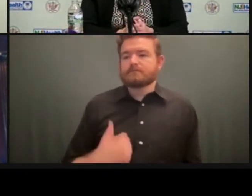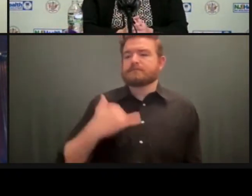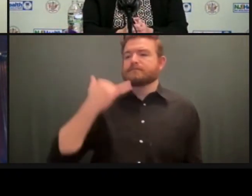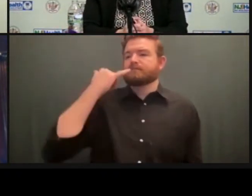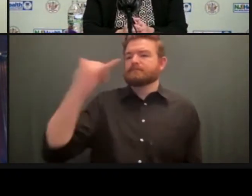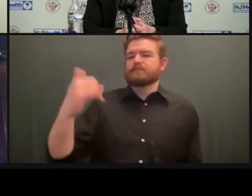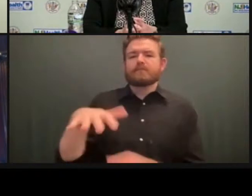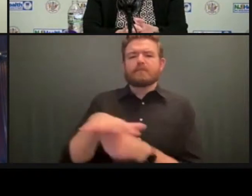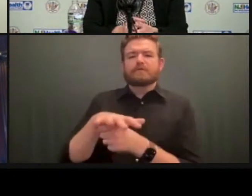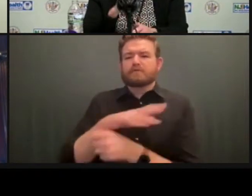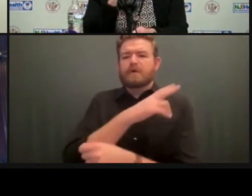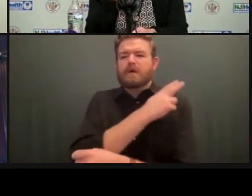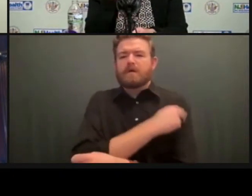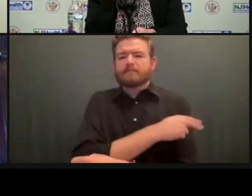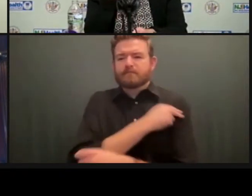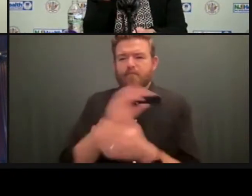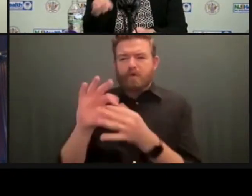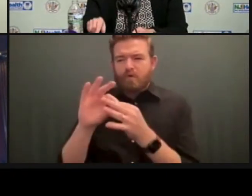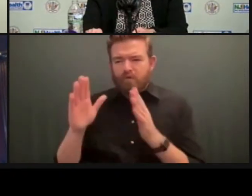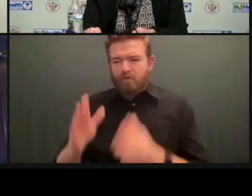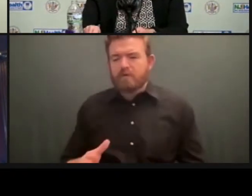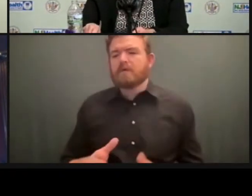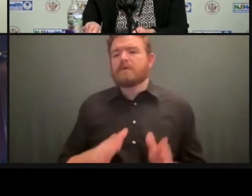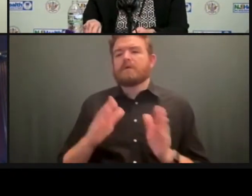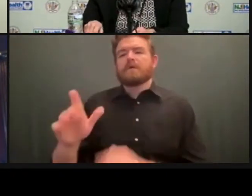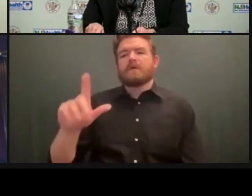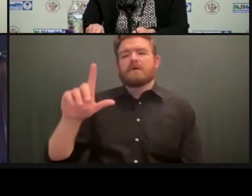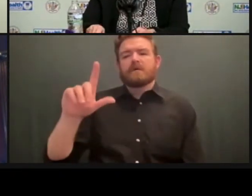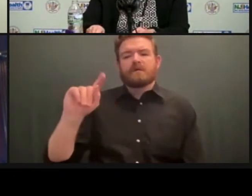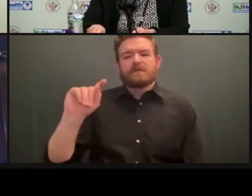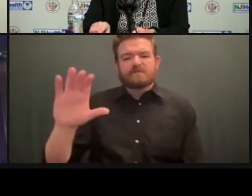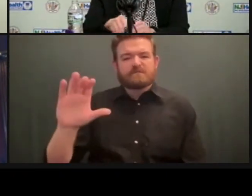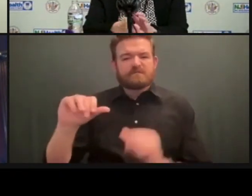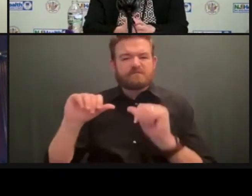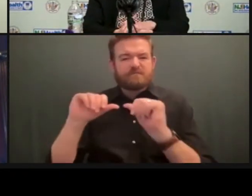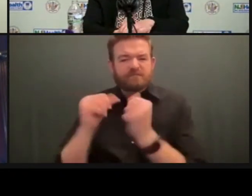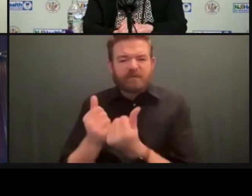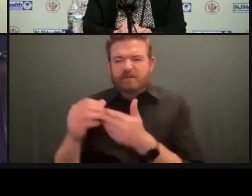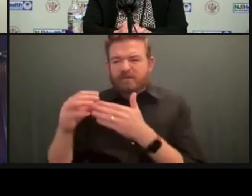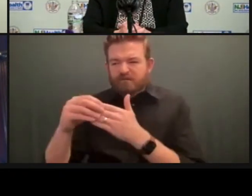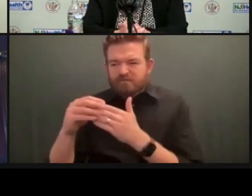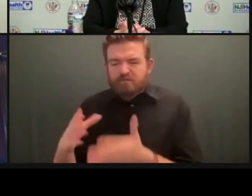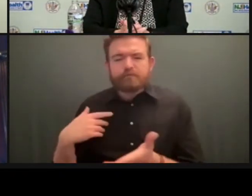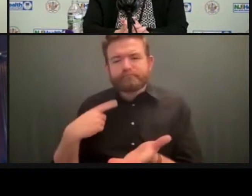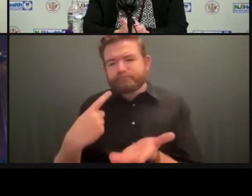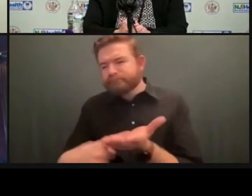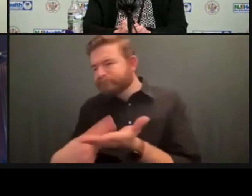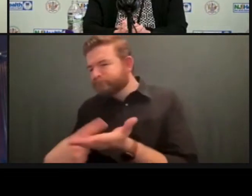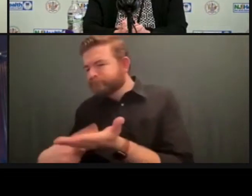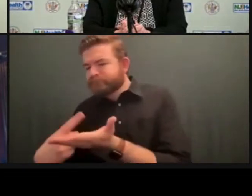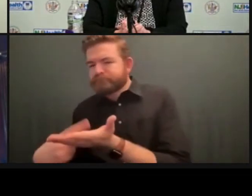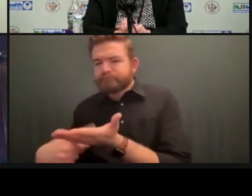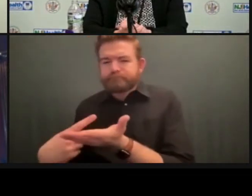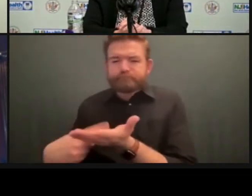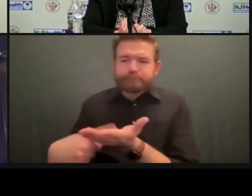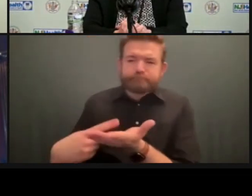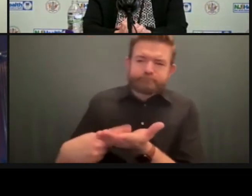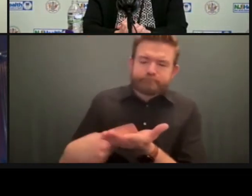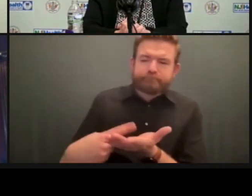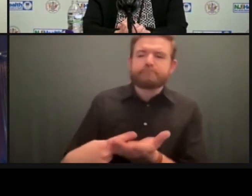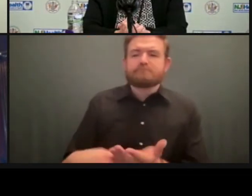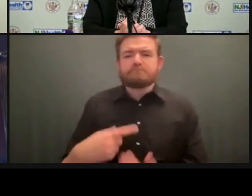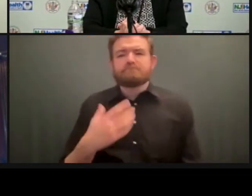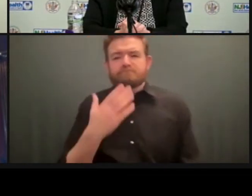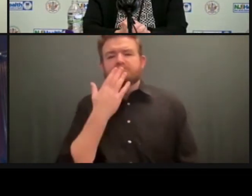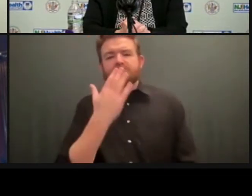Association leadership. And you've really gone through a lot of the challenges that are being faced in each of those venues. And God bless